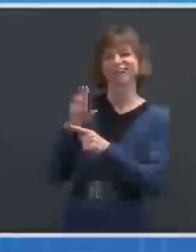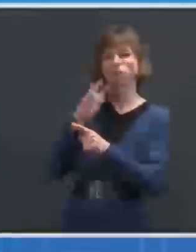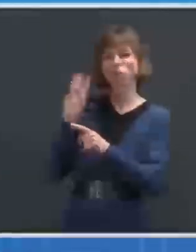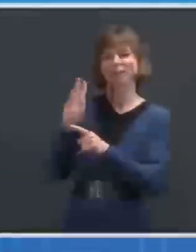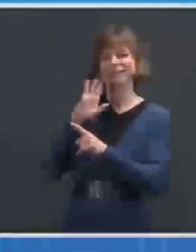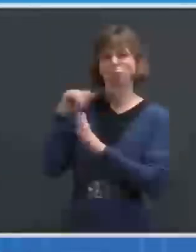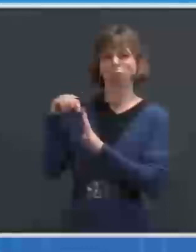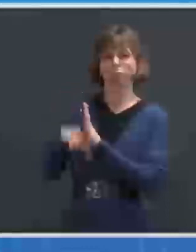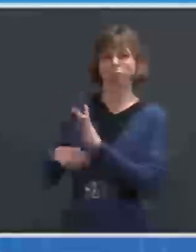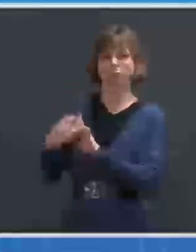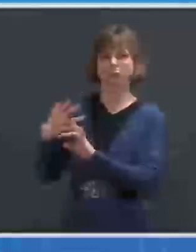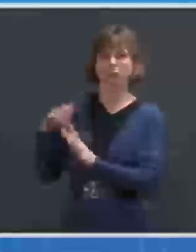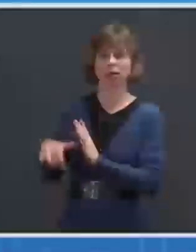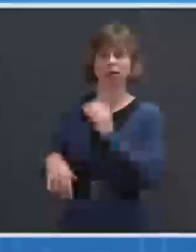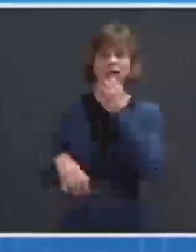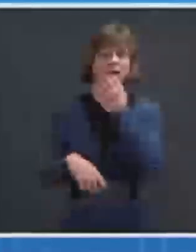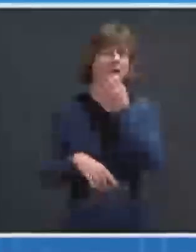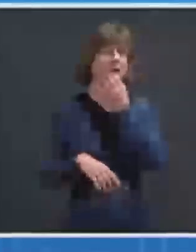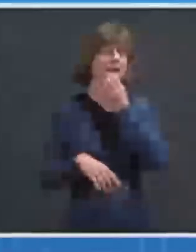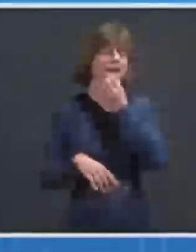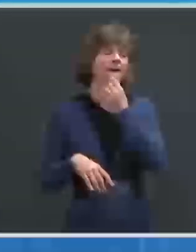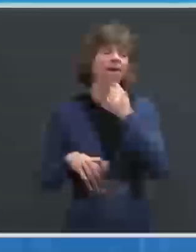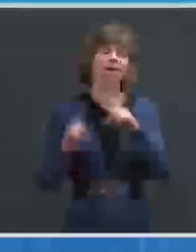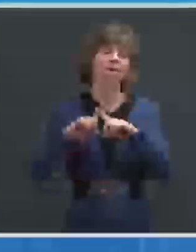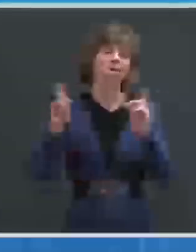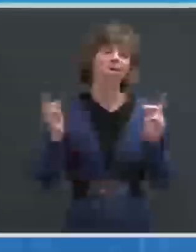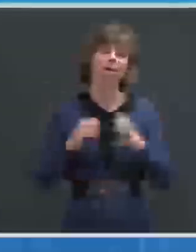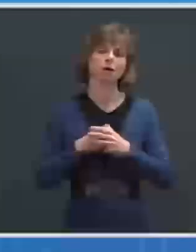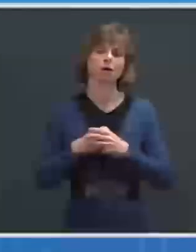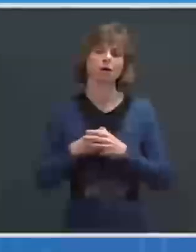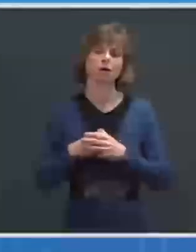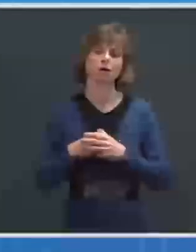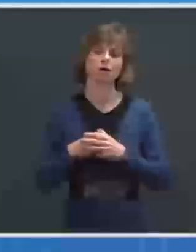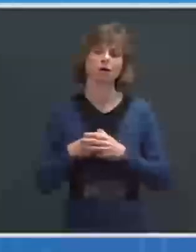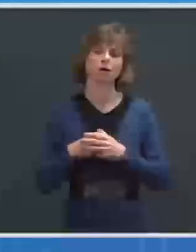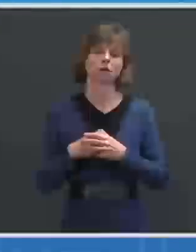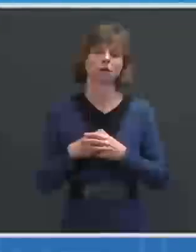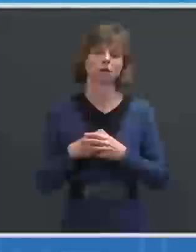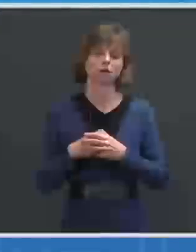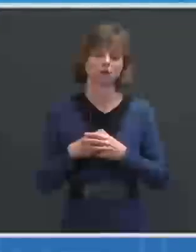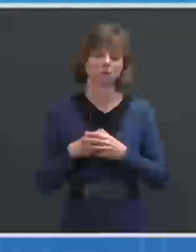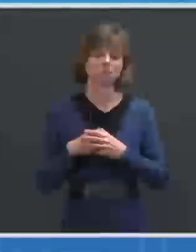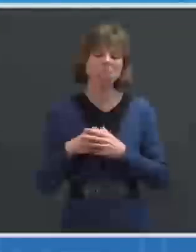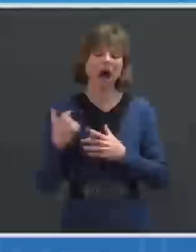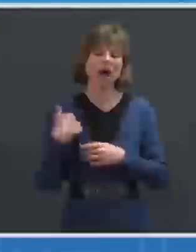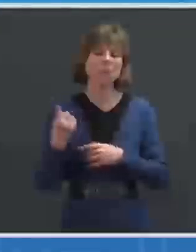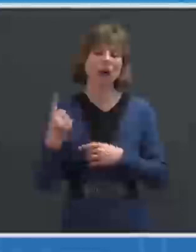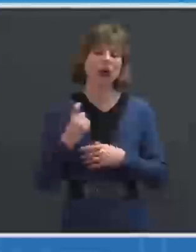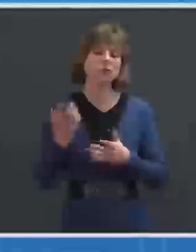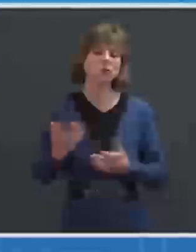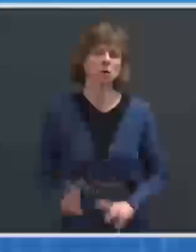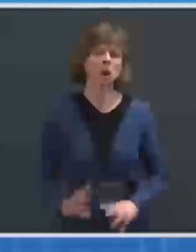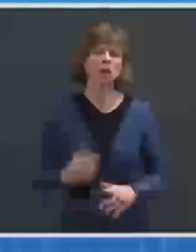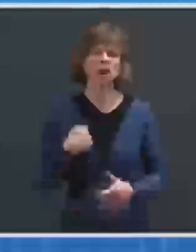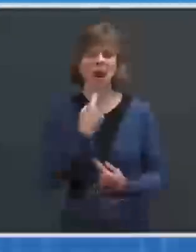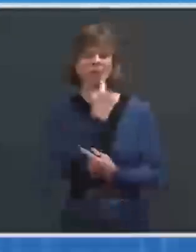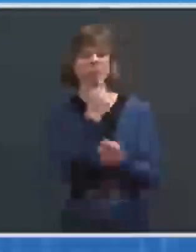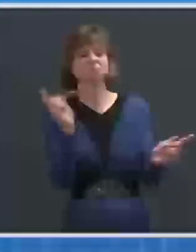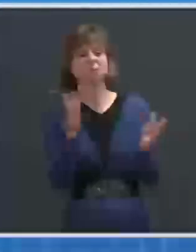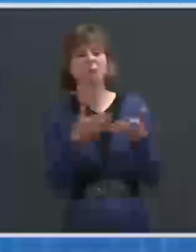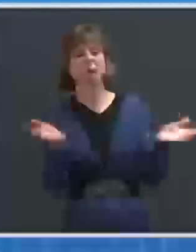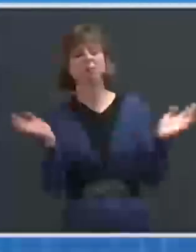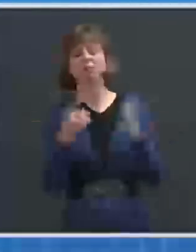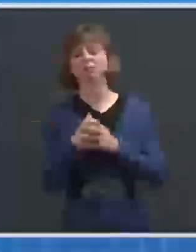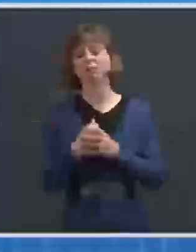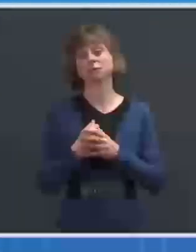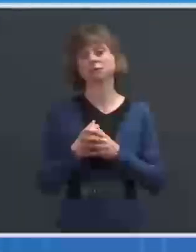in a moment. But, I have been asked and have said publicly that, as we get more and more people vaccinated, the